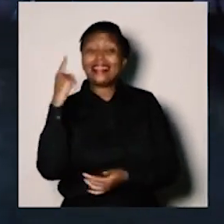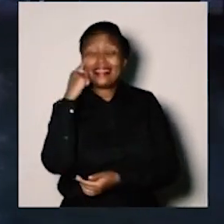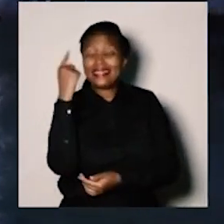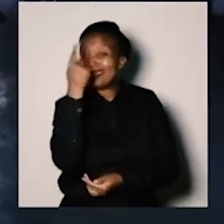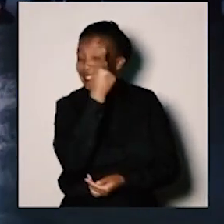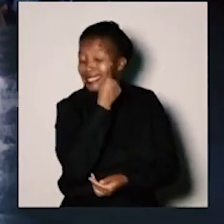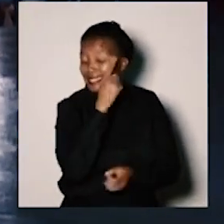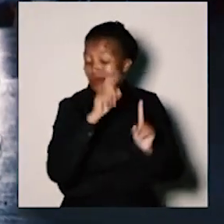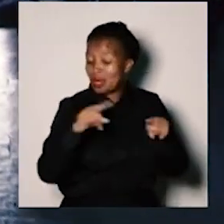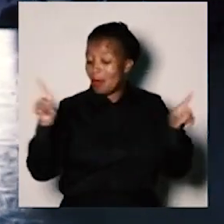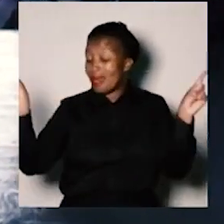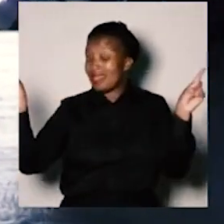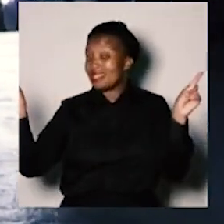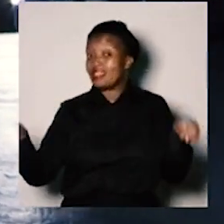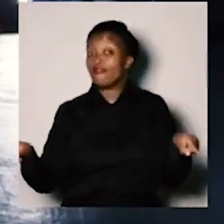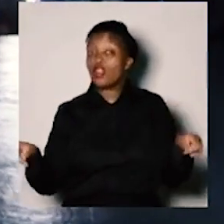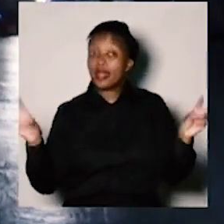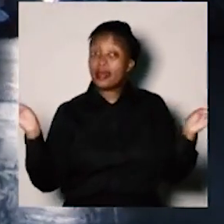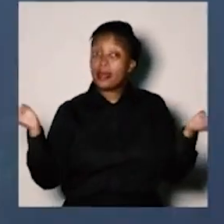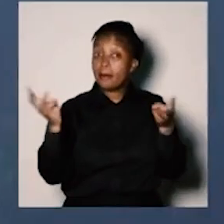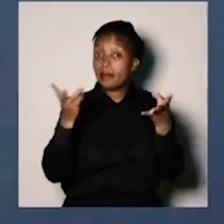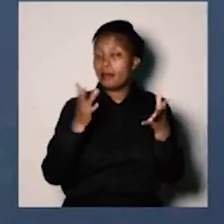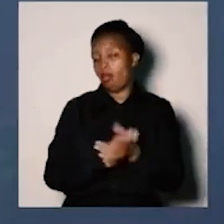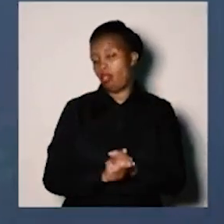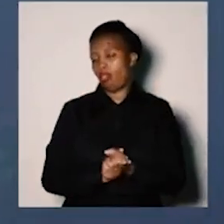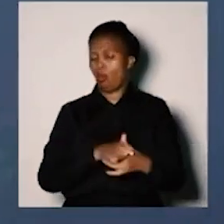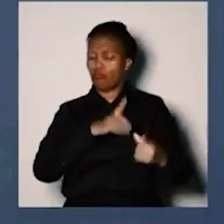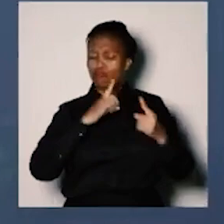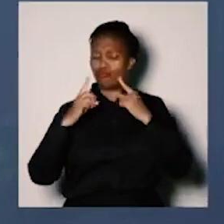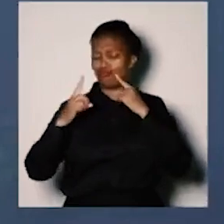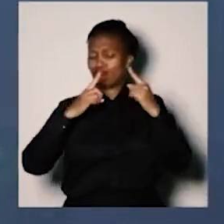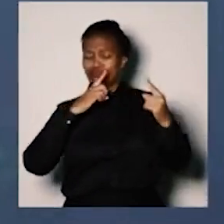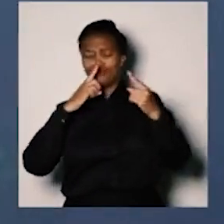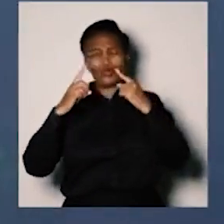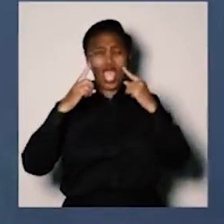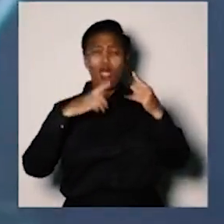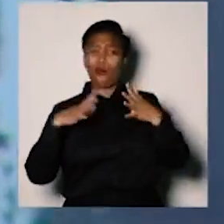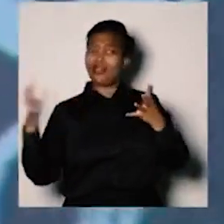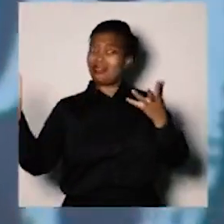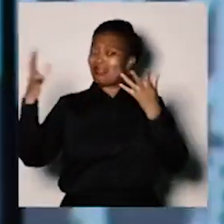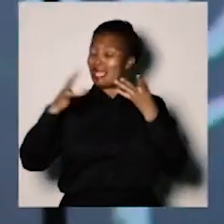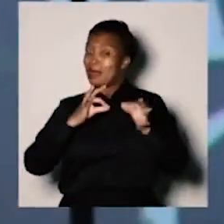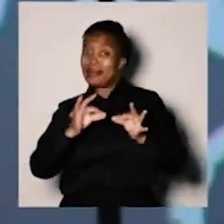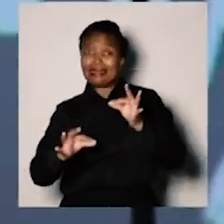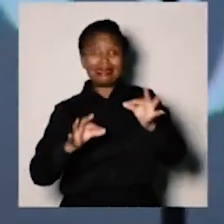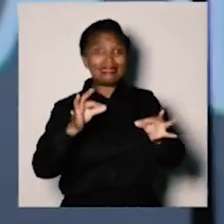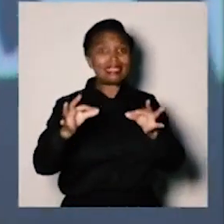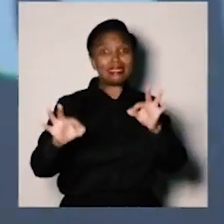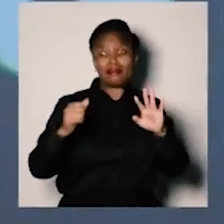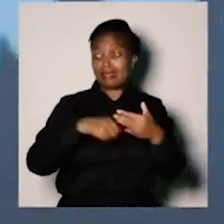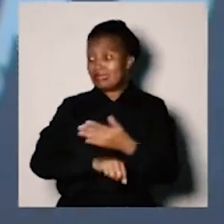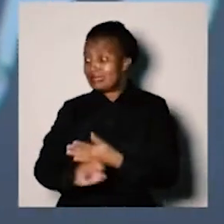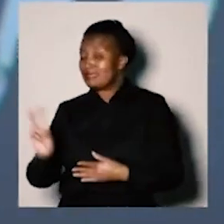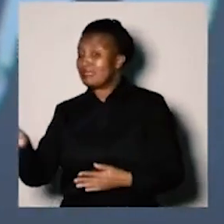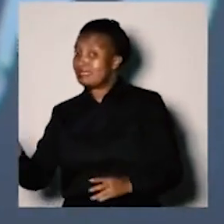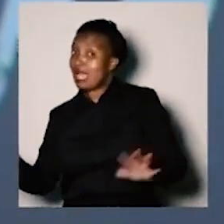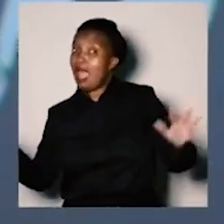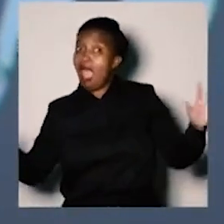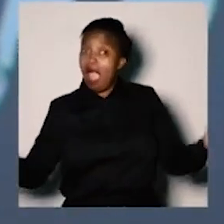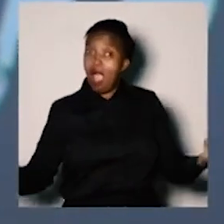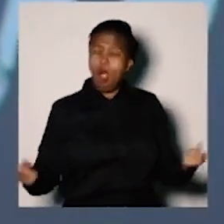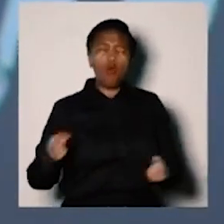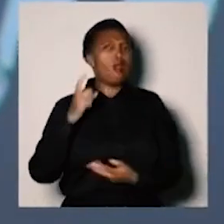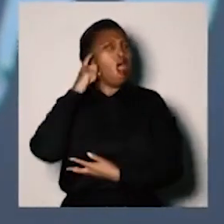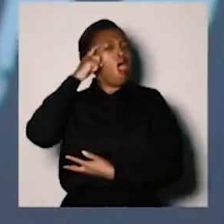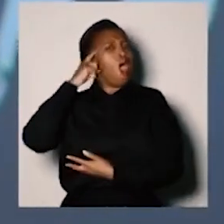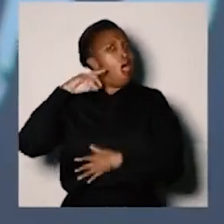Ronald Pillay on Ashaka Stamto. And when this guy explained how he got saved, all of a sudden I